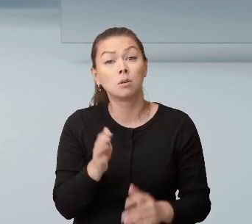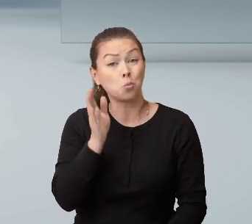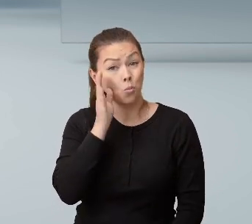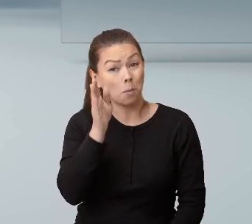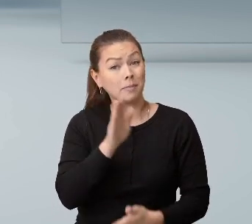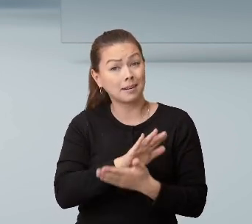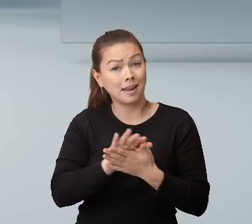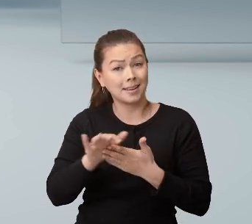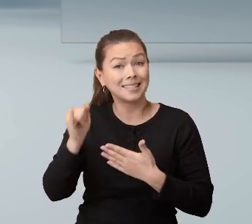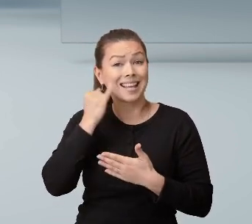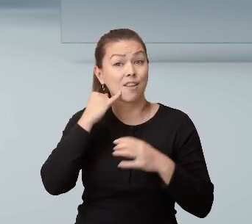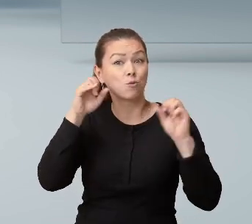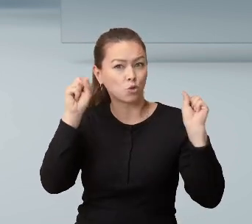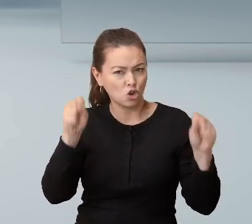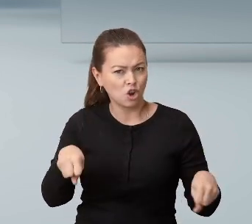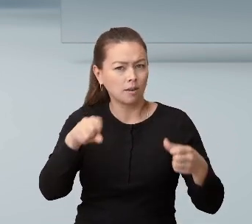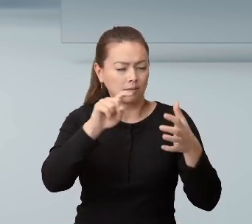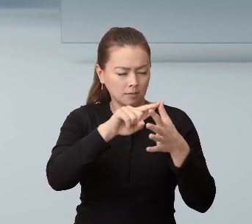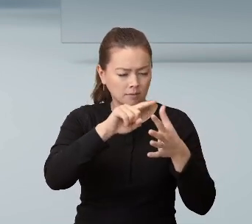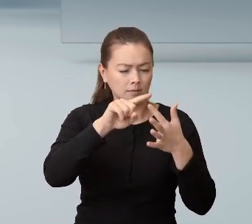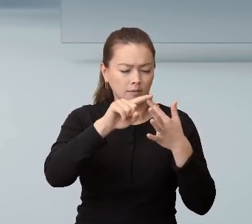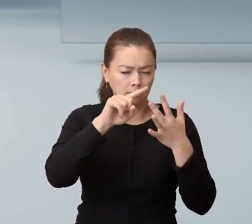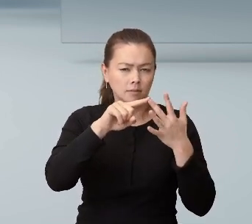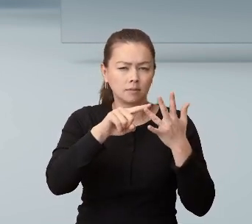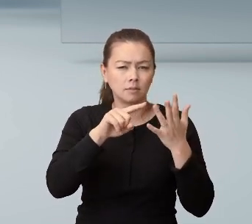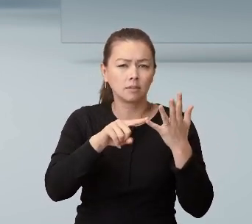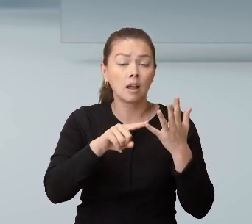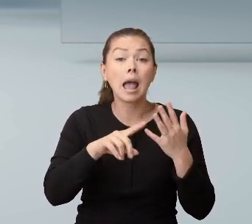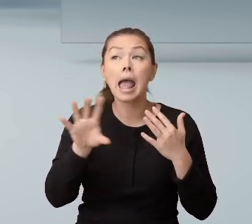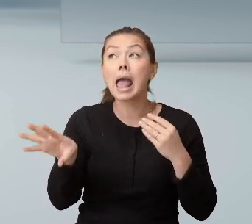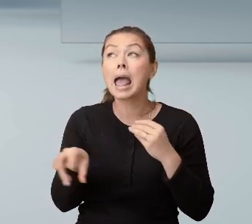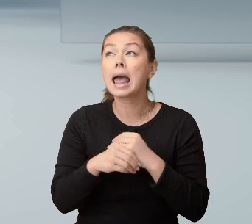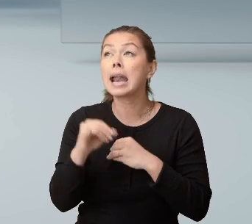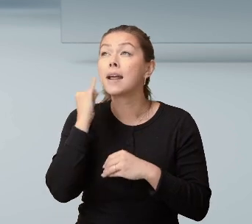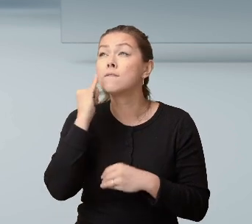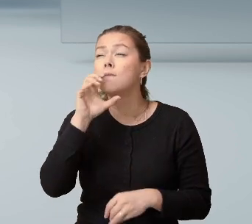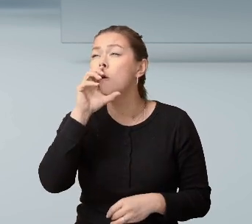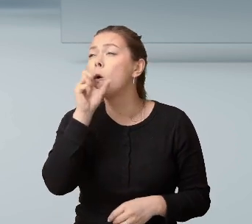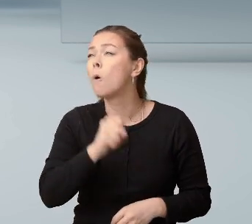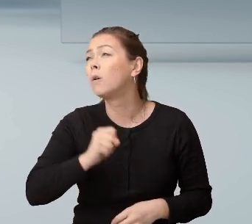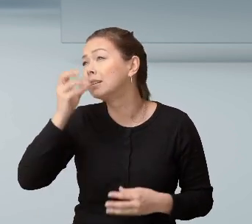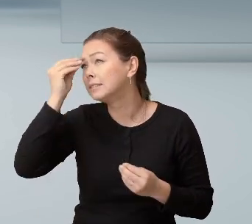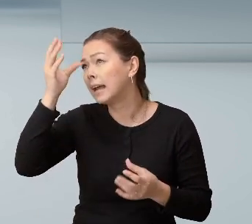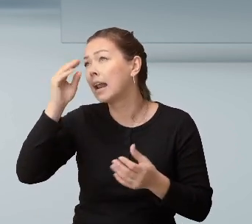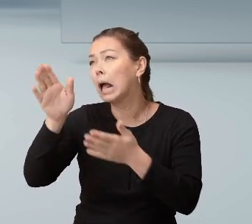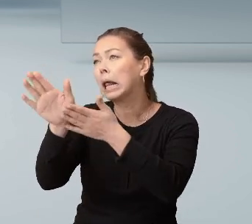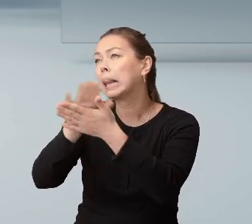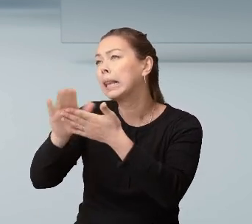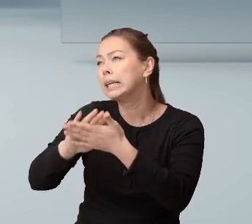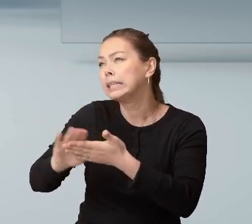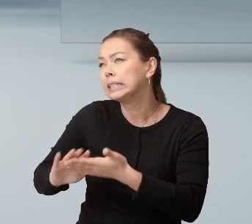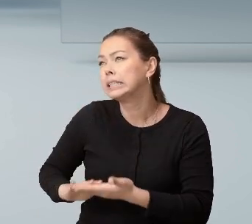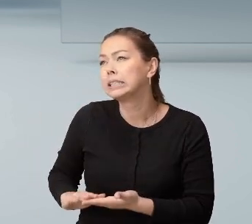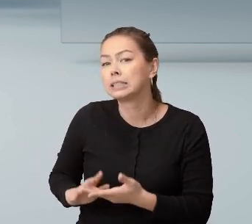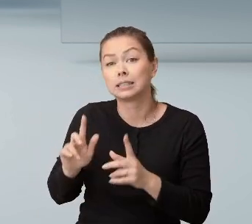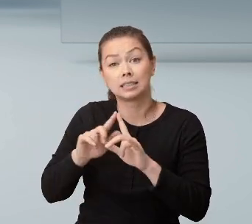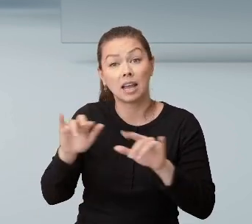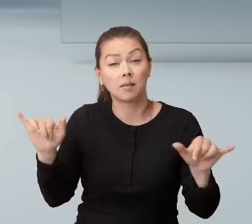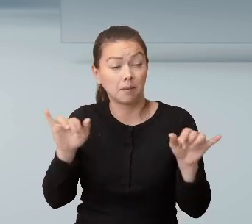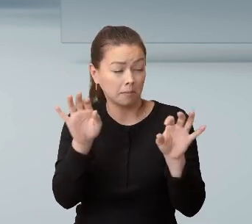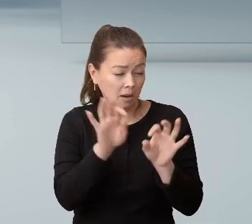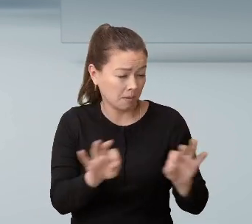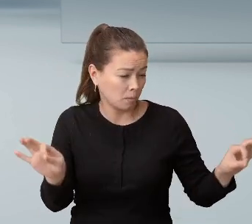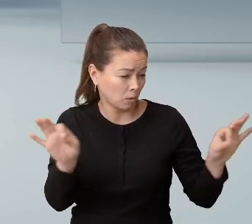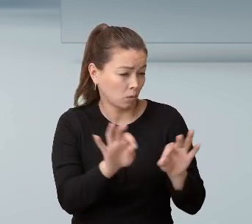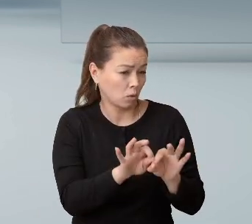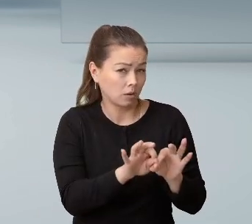on top of that, what if we could also clean up the old data and at the same time prevent important